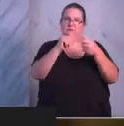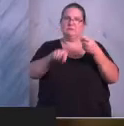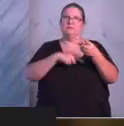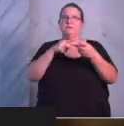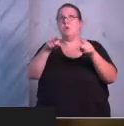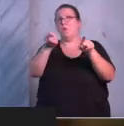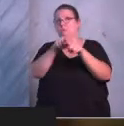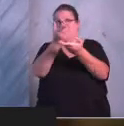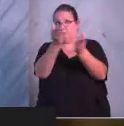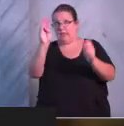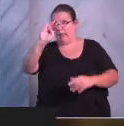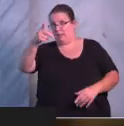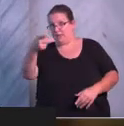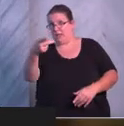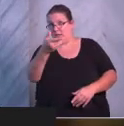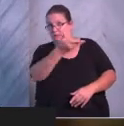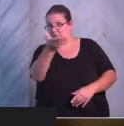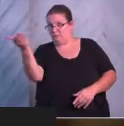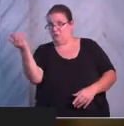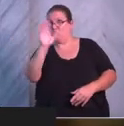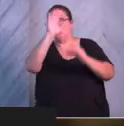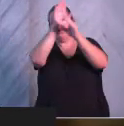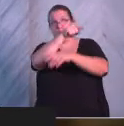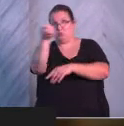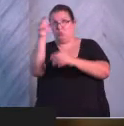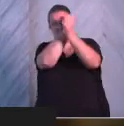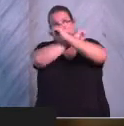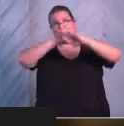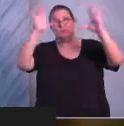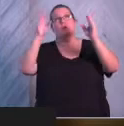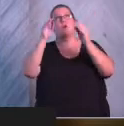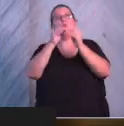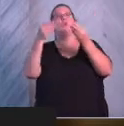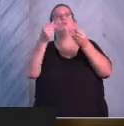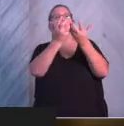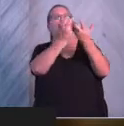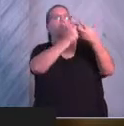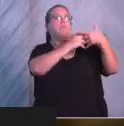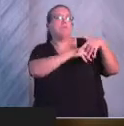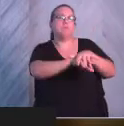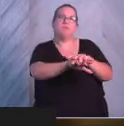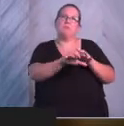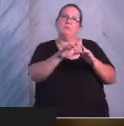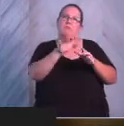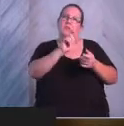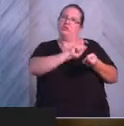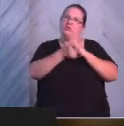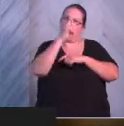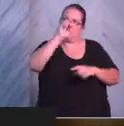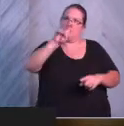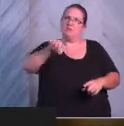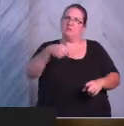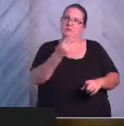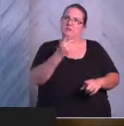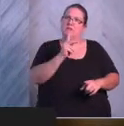MP, how do you envision a smoother integration of such a change for Sikhs and maybe